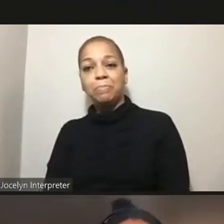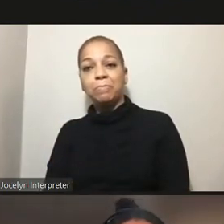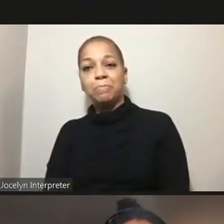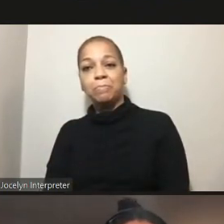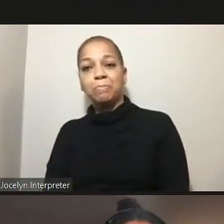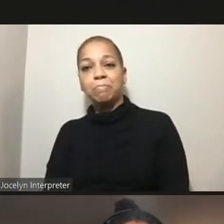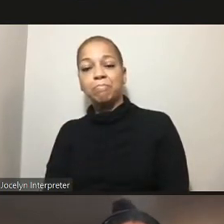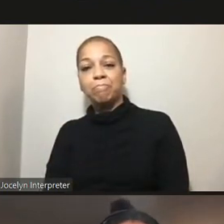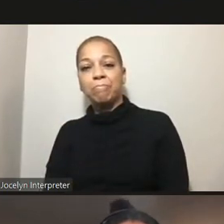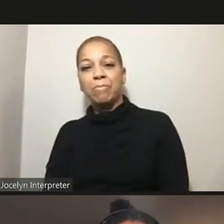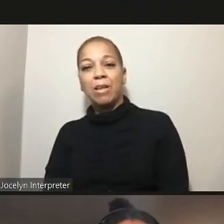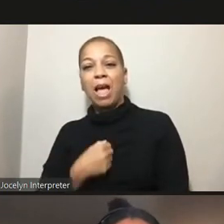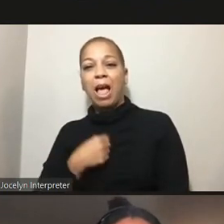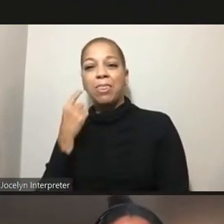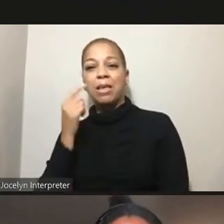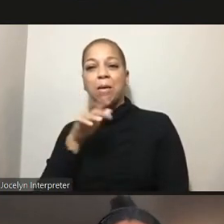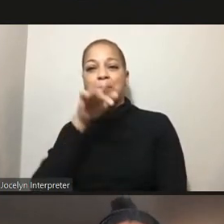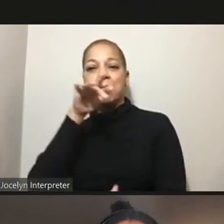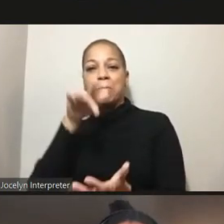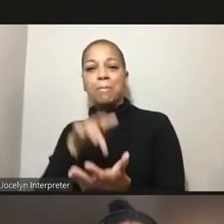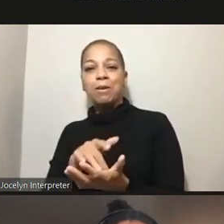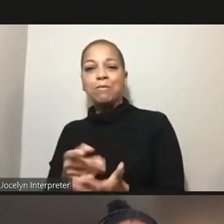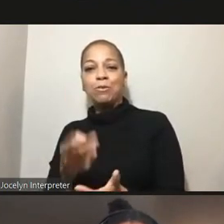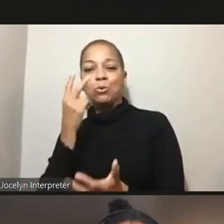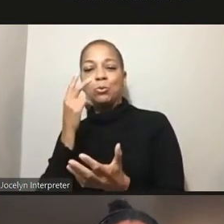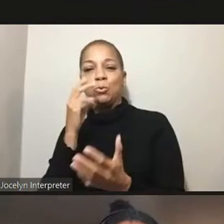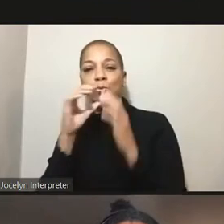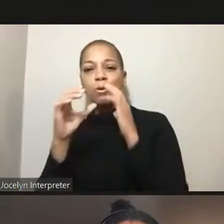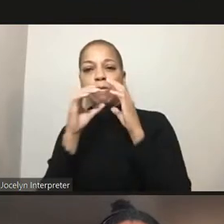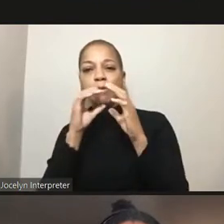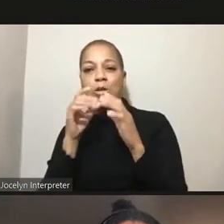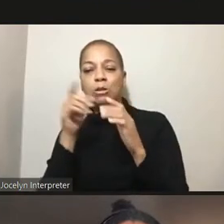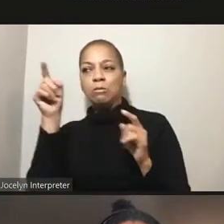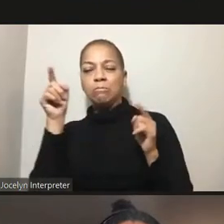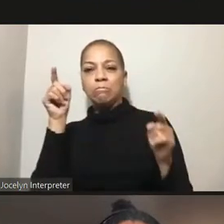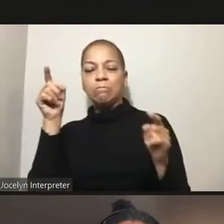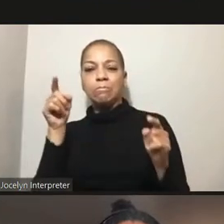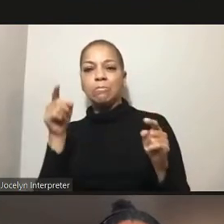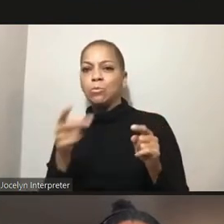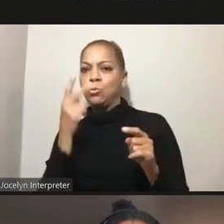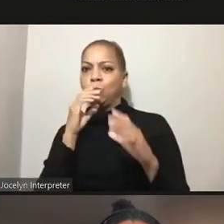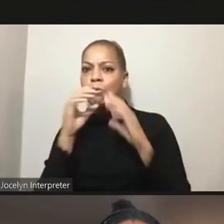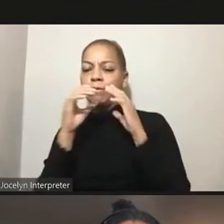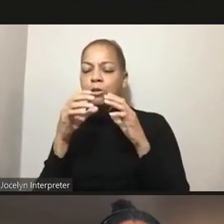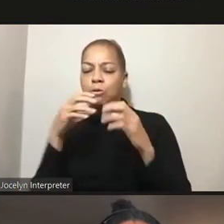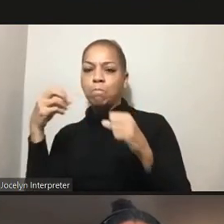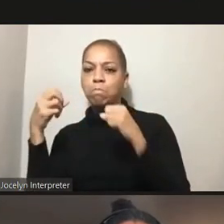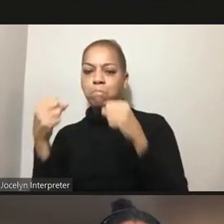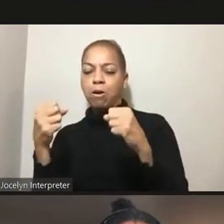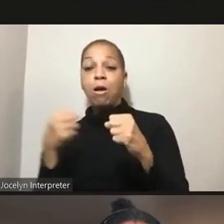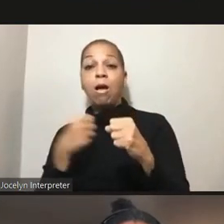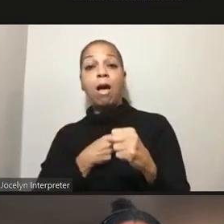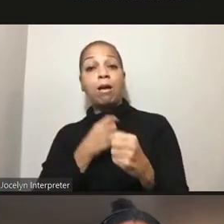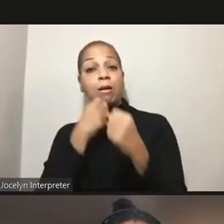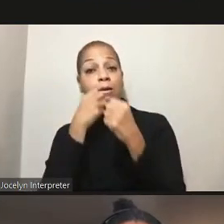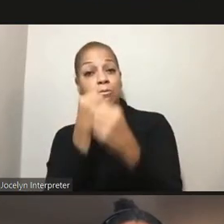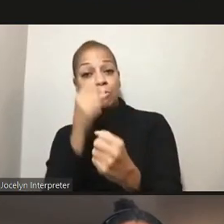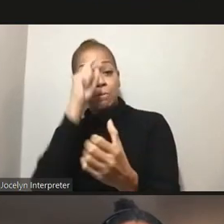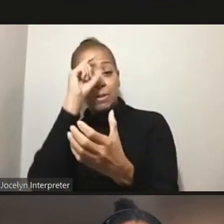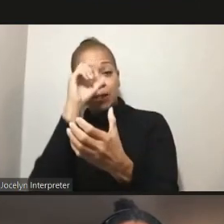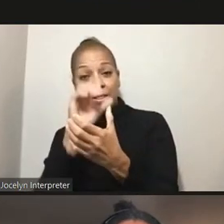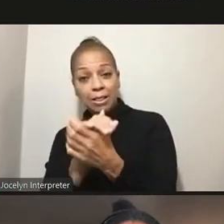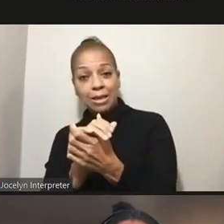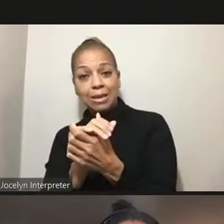of in the middle of these two conversations, which are so powerful, because I do strongly believe that the act